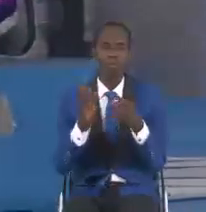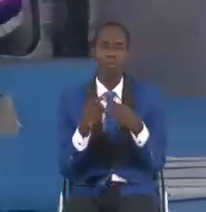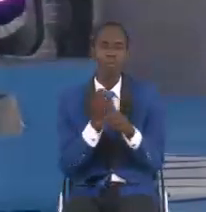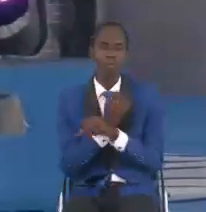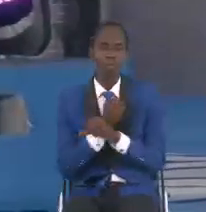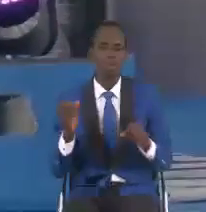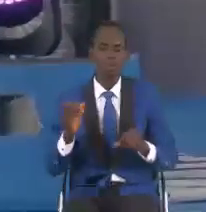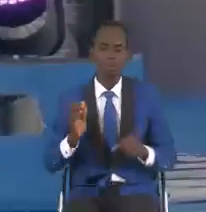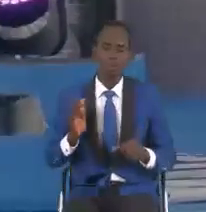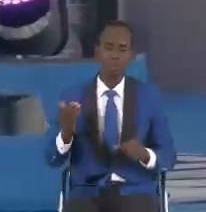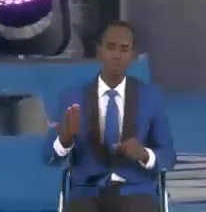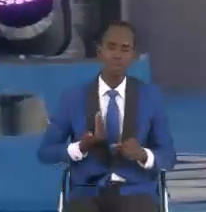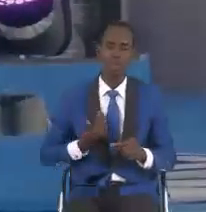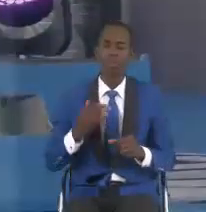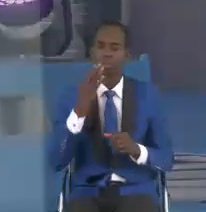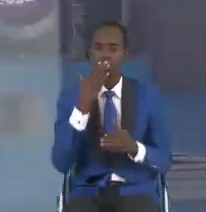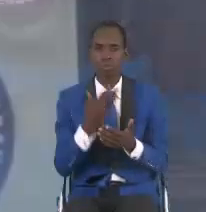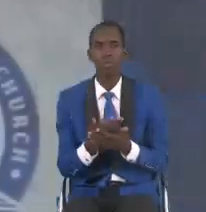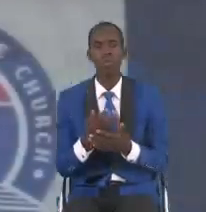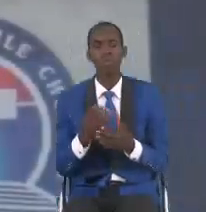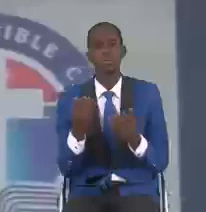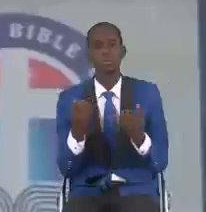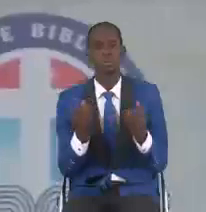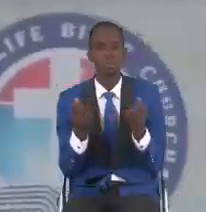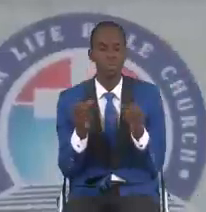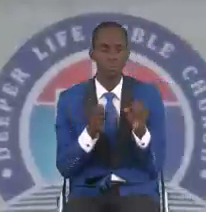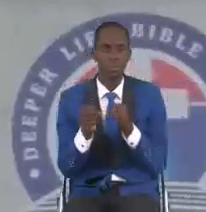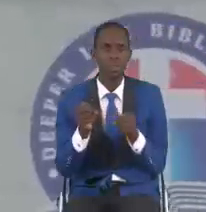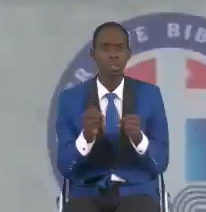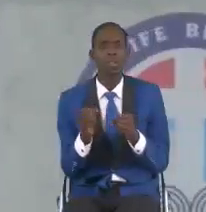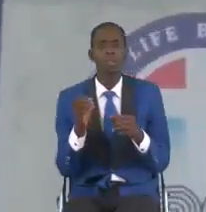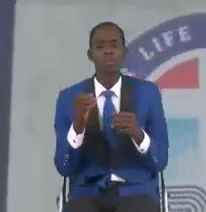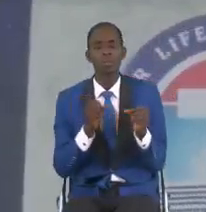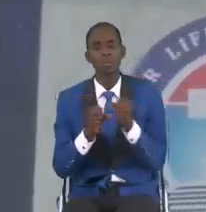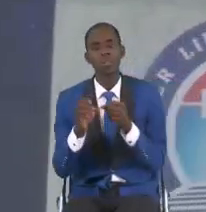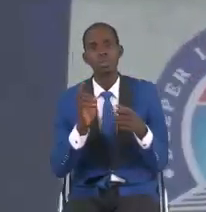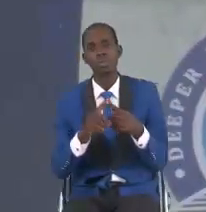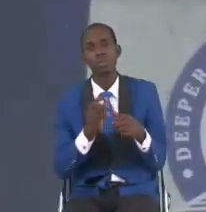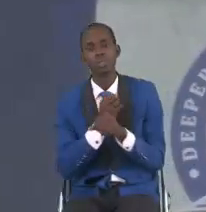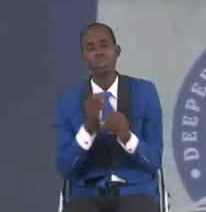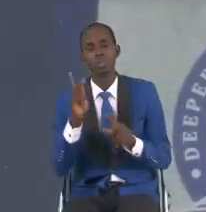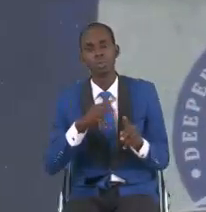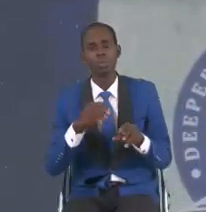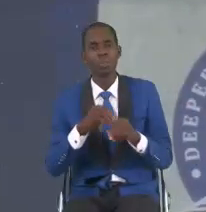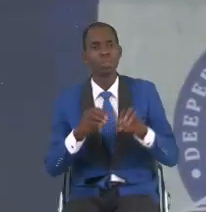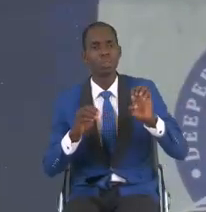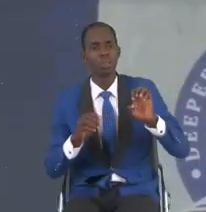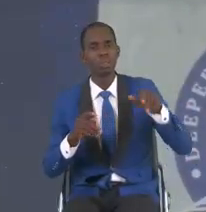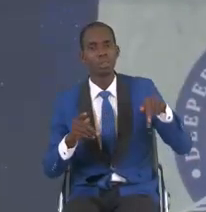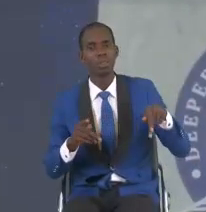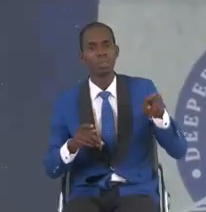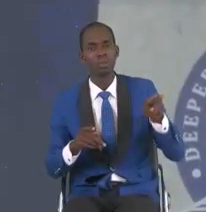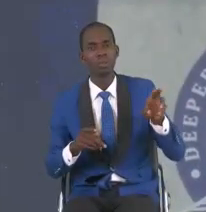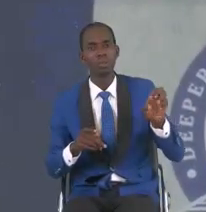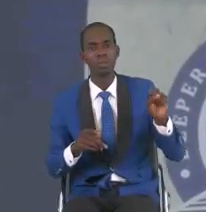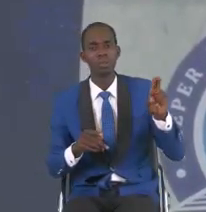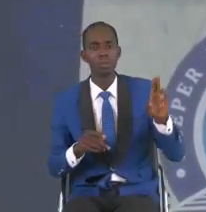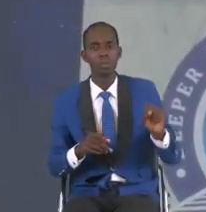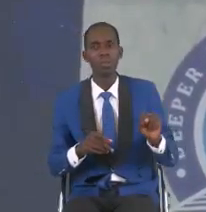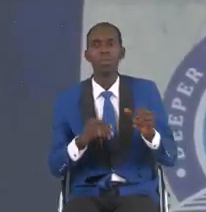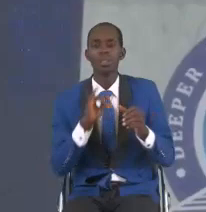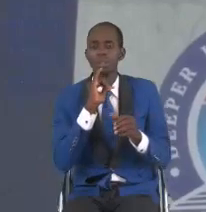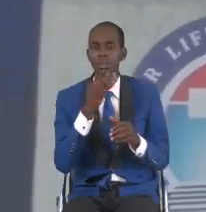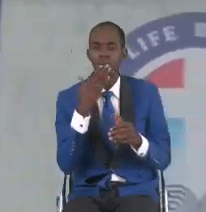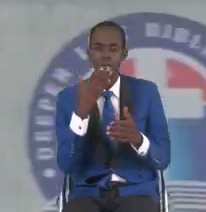Fighting against those beasts in Ephesus so I can take souls out of their mouth, that's a good